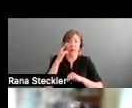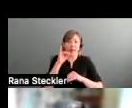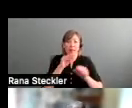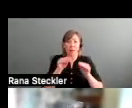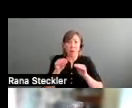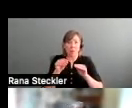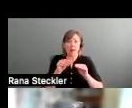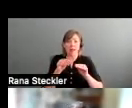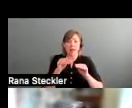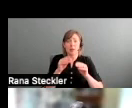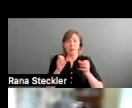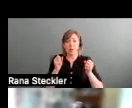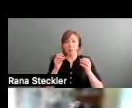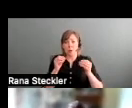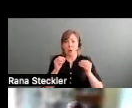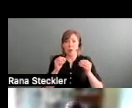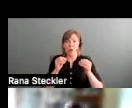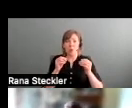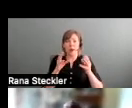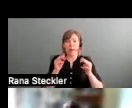movements. So